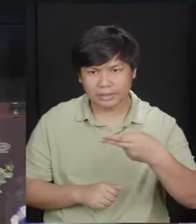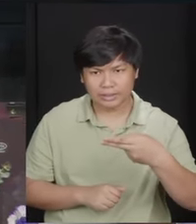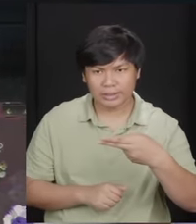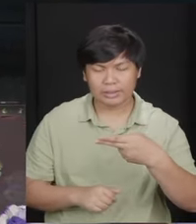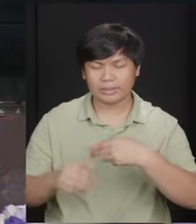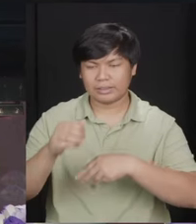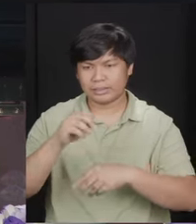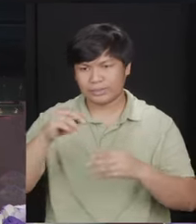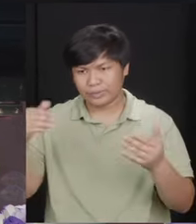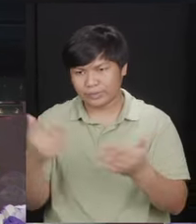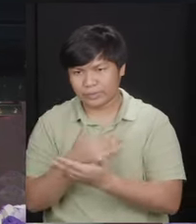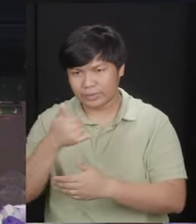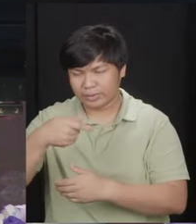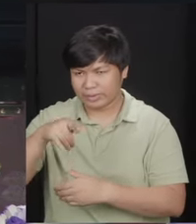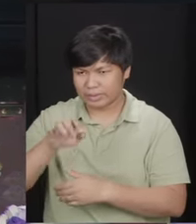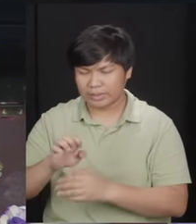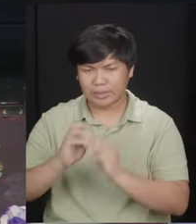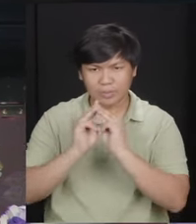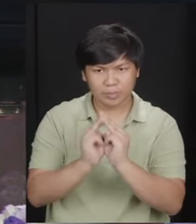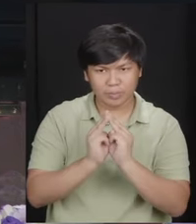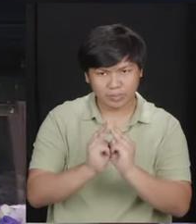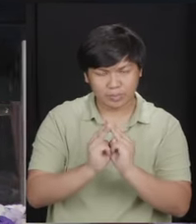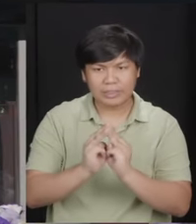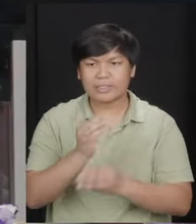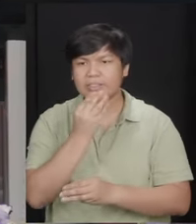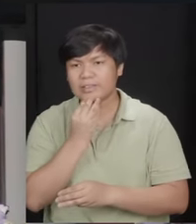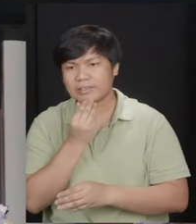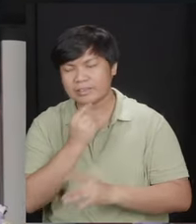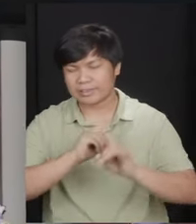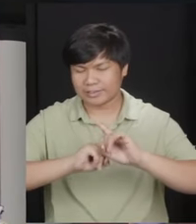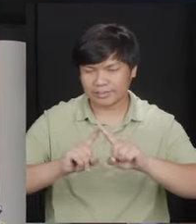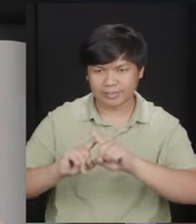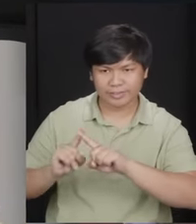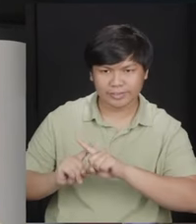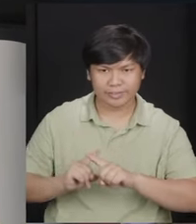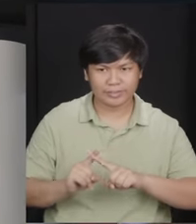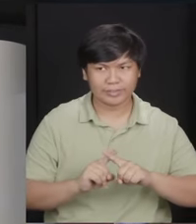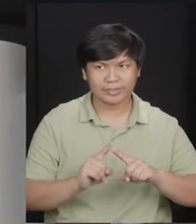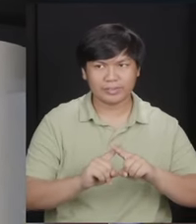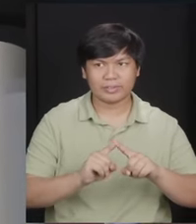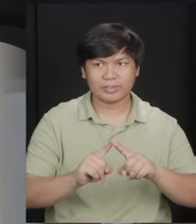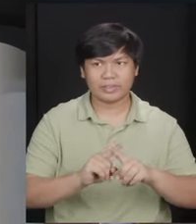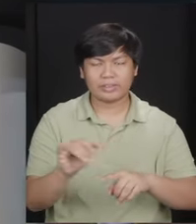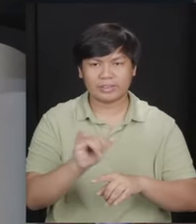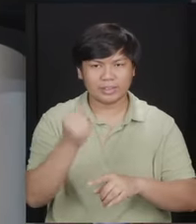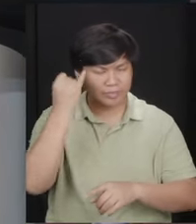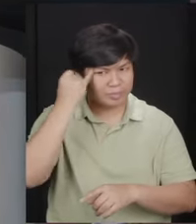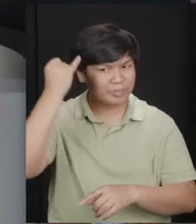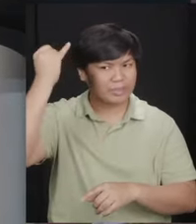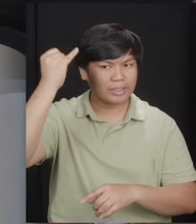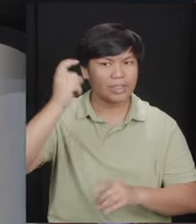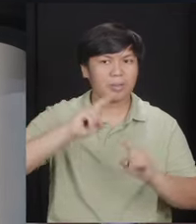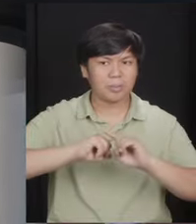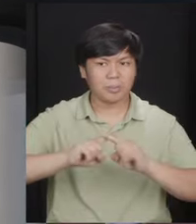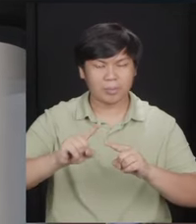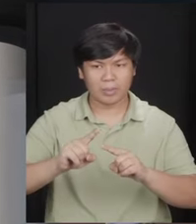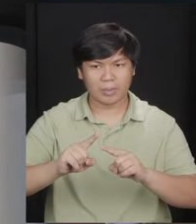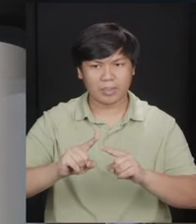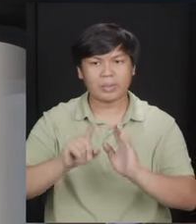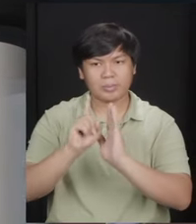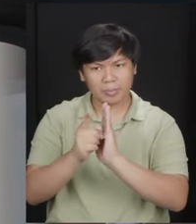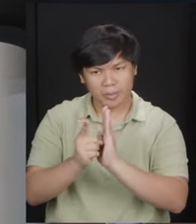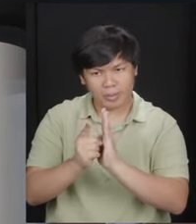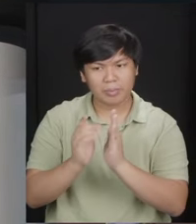Age, Islam, Judaism, they have indirect references to the same idea. The closest is